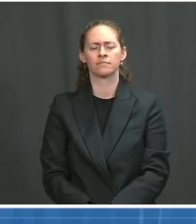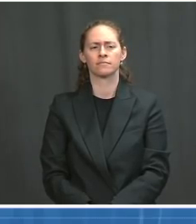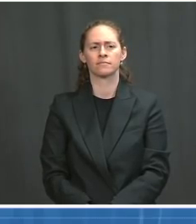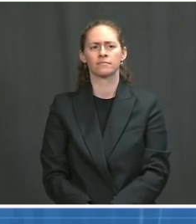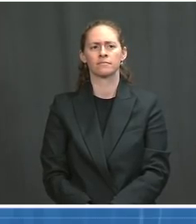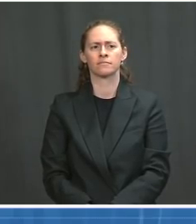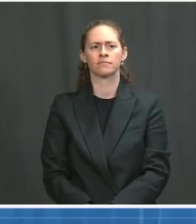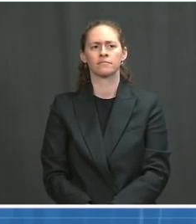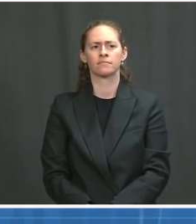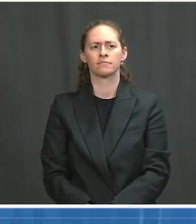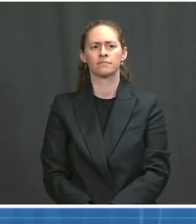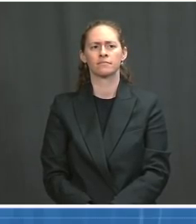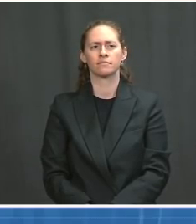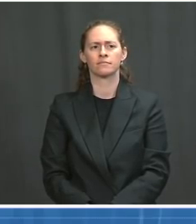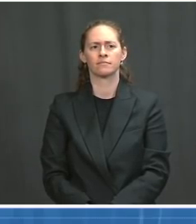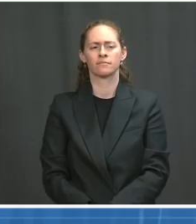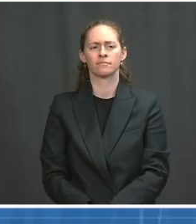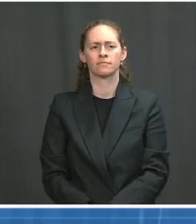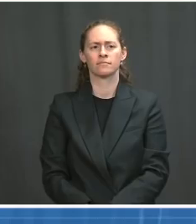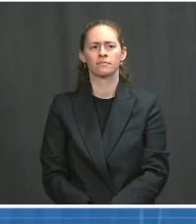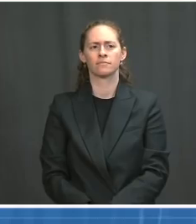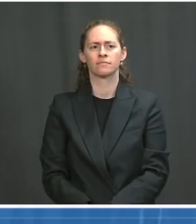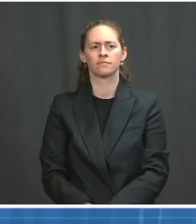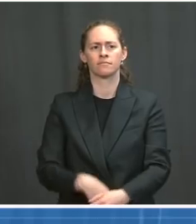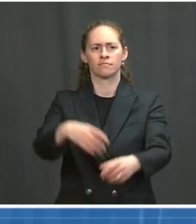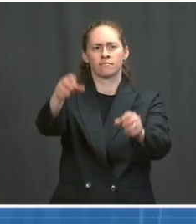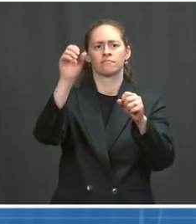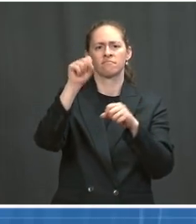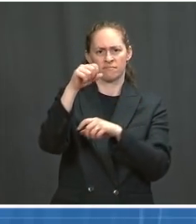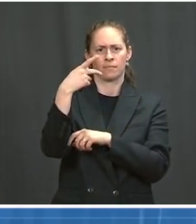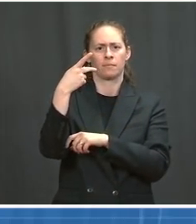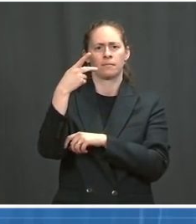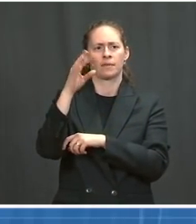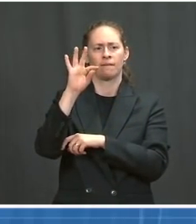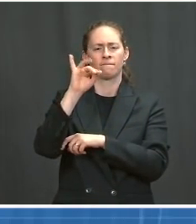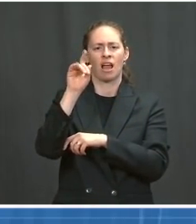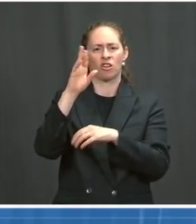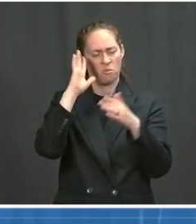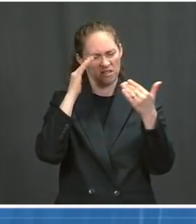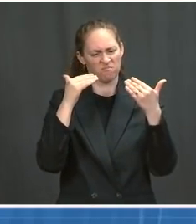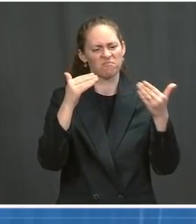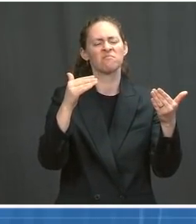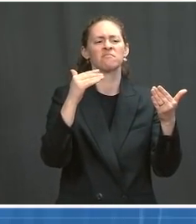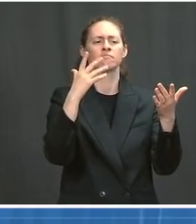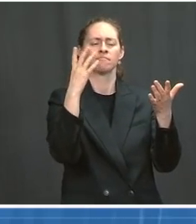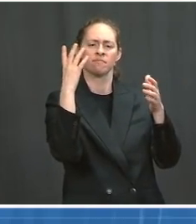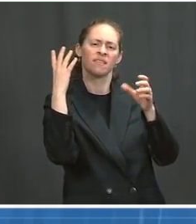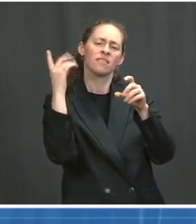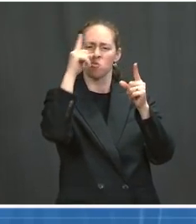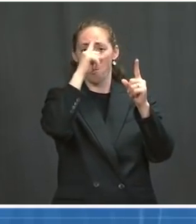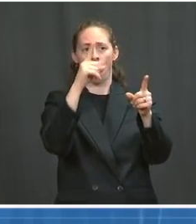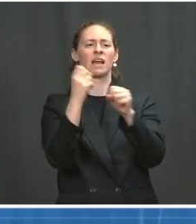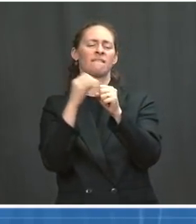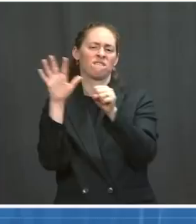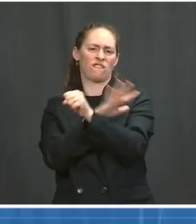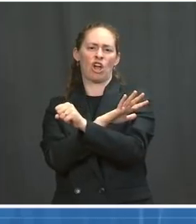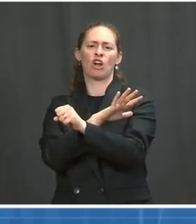today that it's applying for full approval from the FDA, it's important to start with, nothing changes right